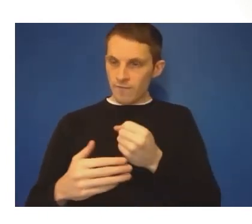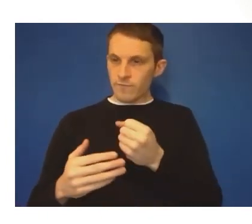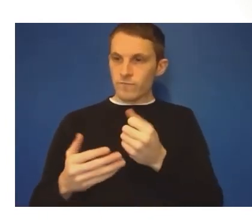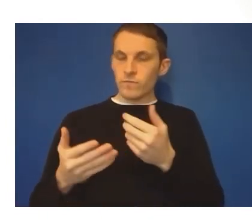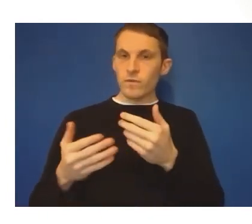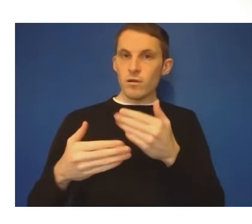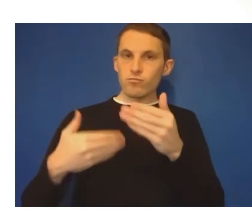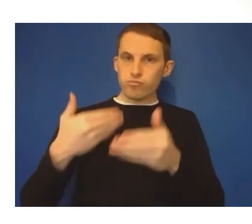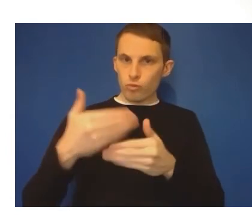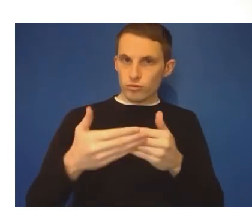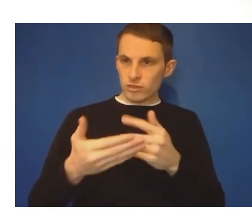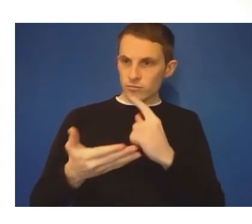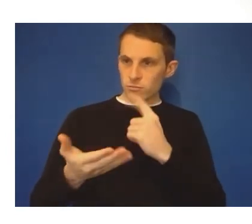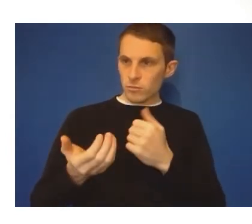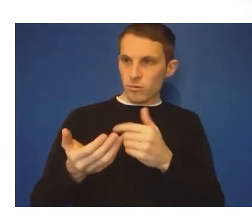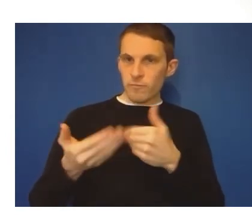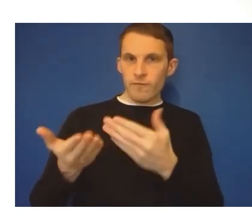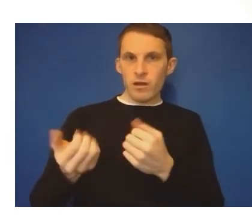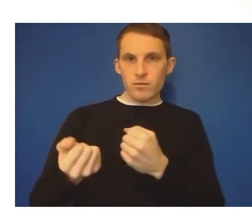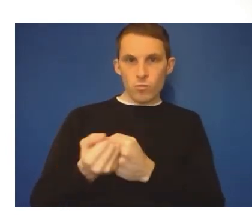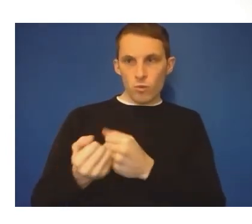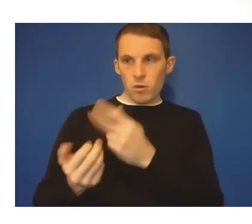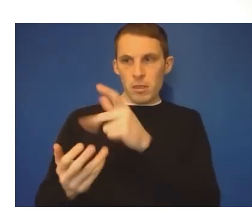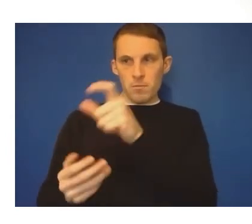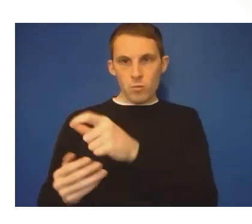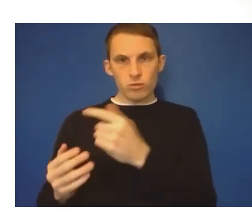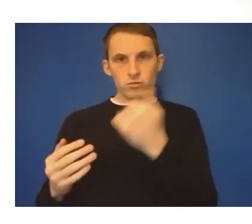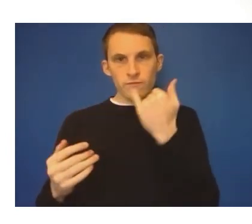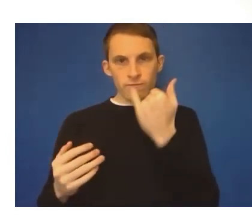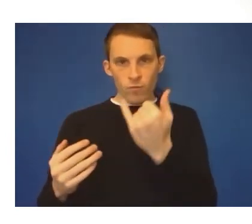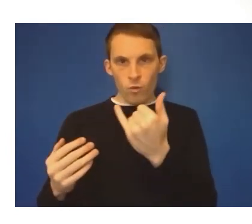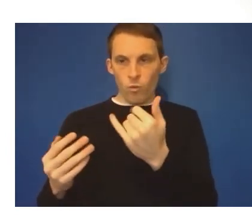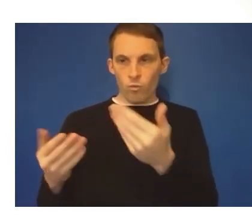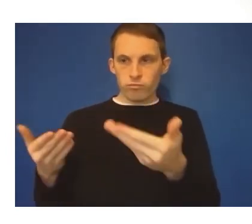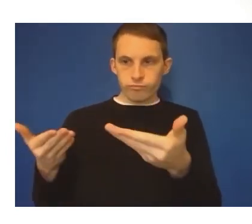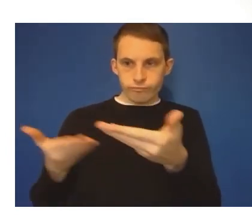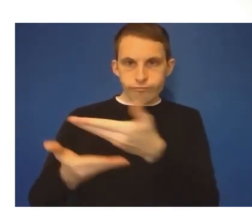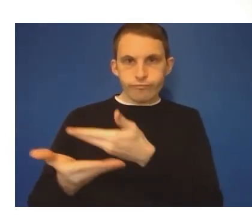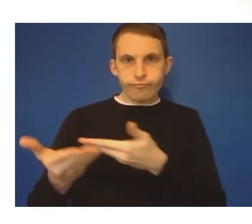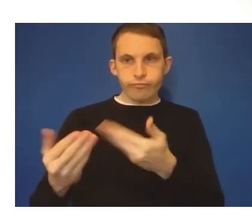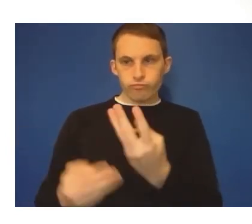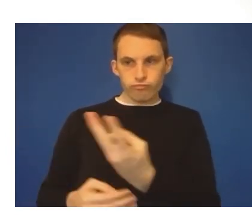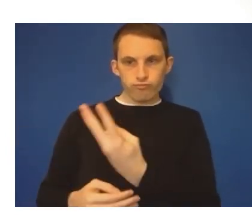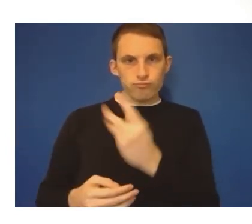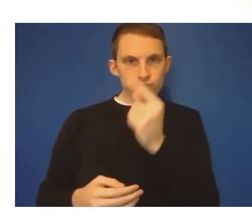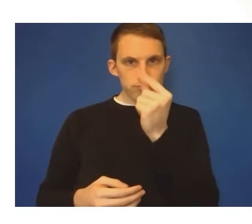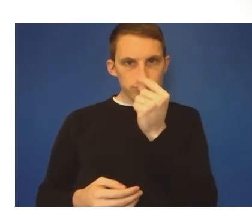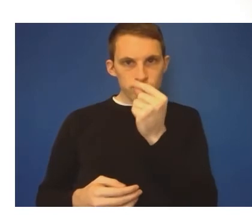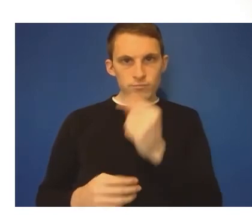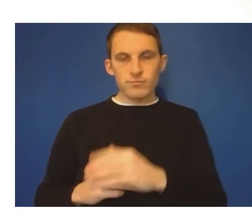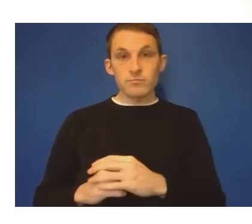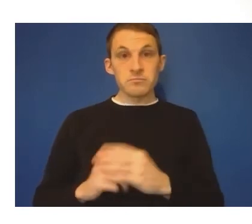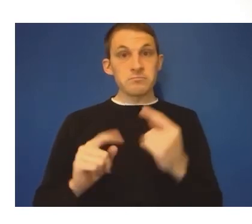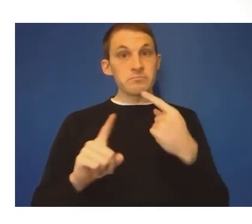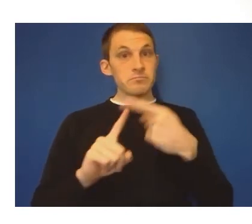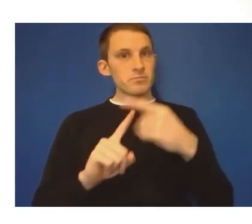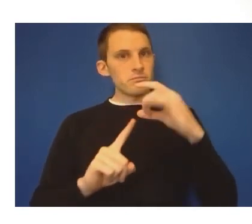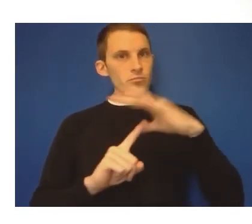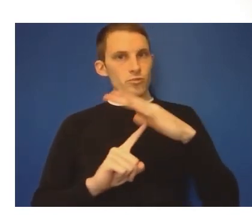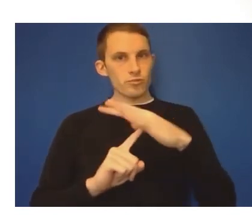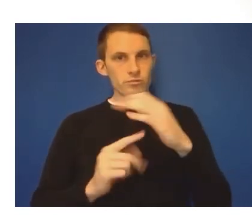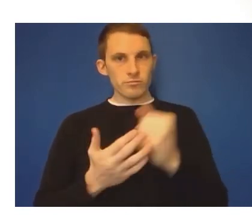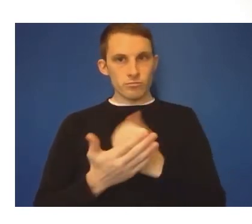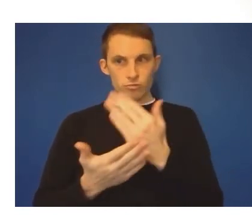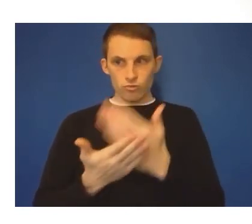on the phone, for example. And most fundamentally, making sure that everyone in these interactions is aware